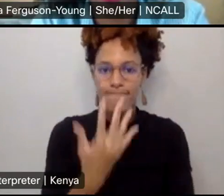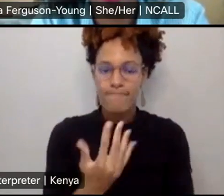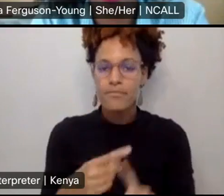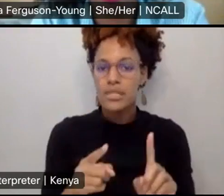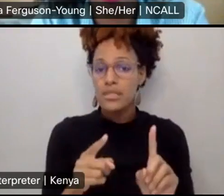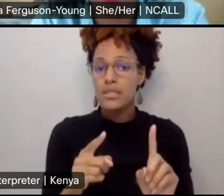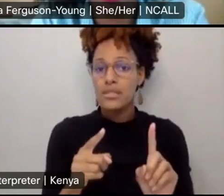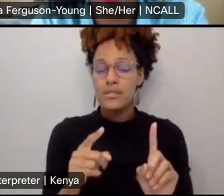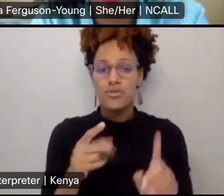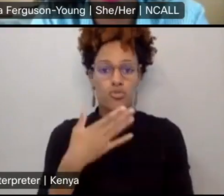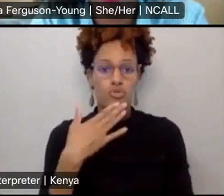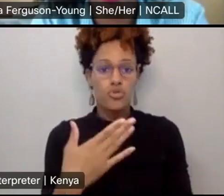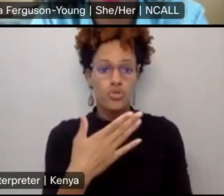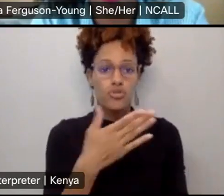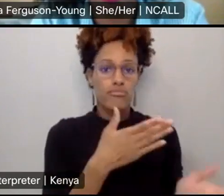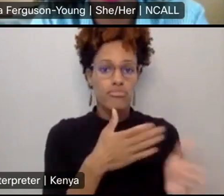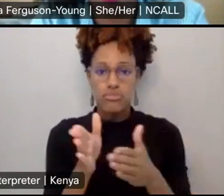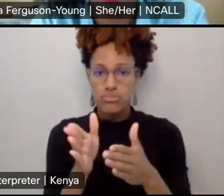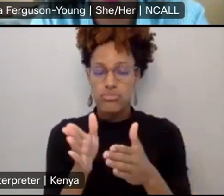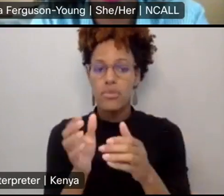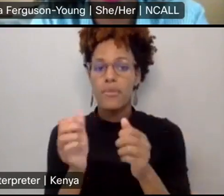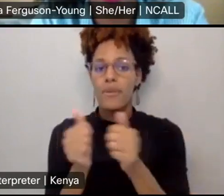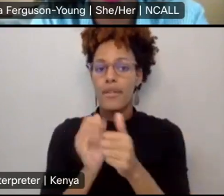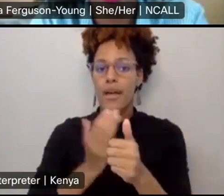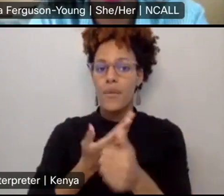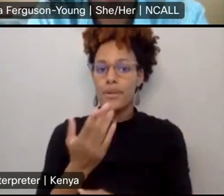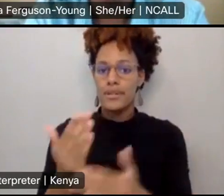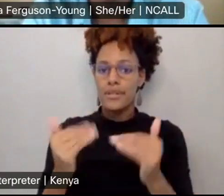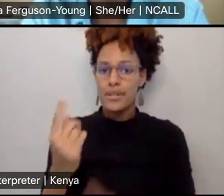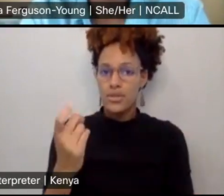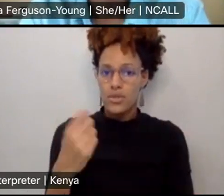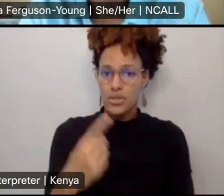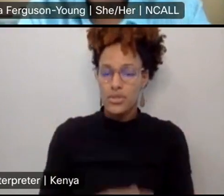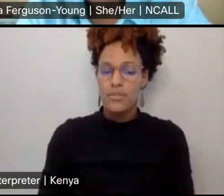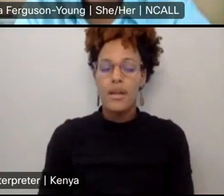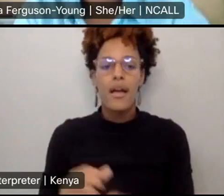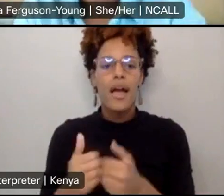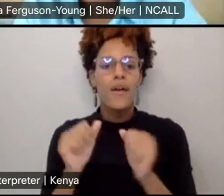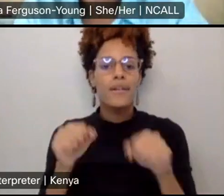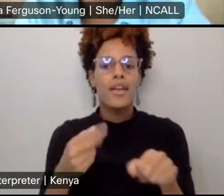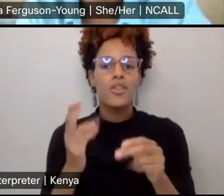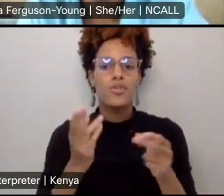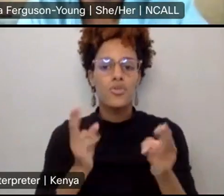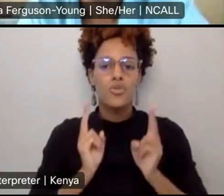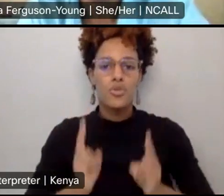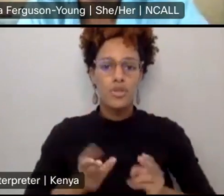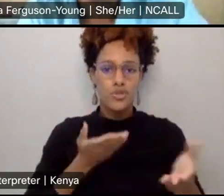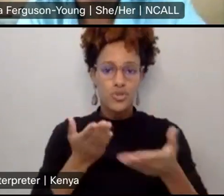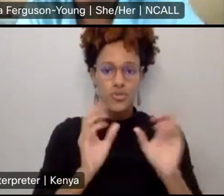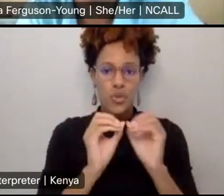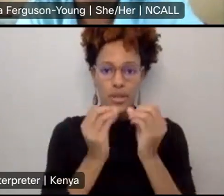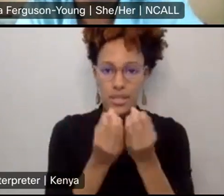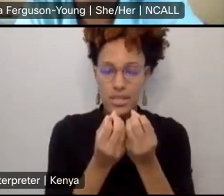is actually a really good segue into our next question of how can human service organizations